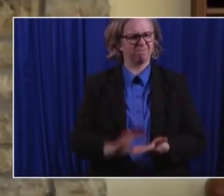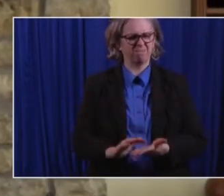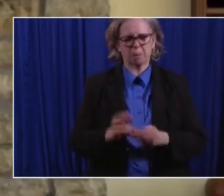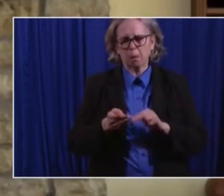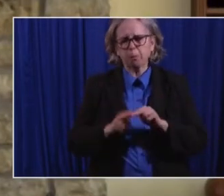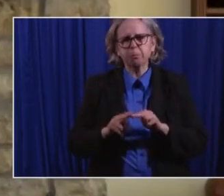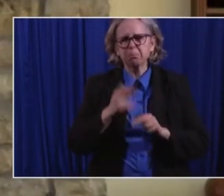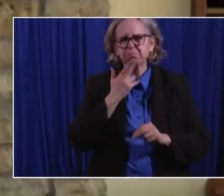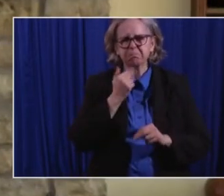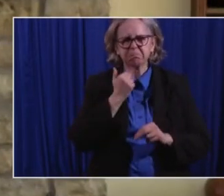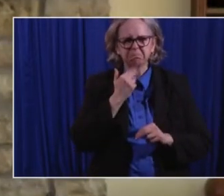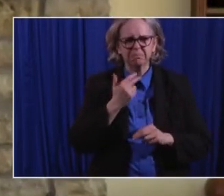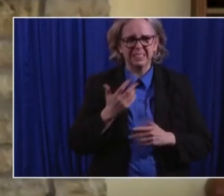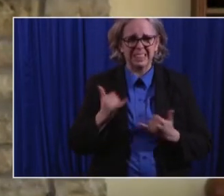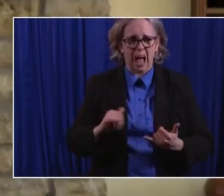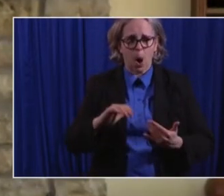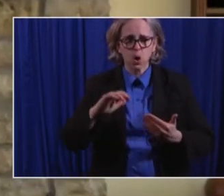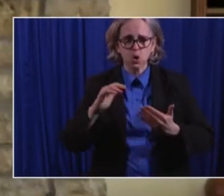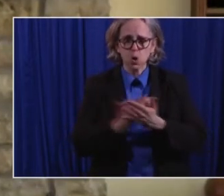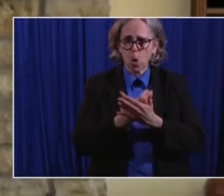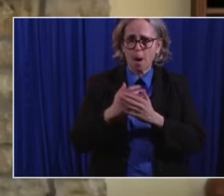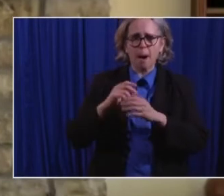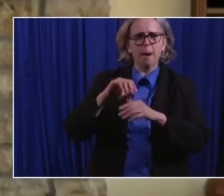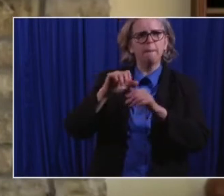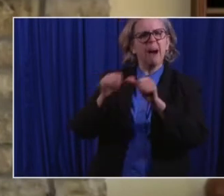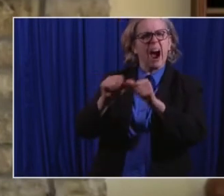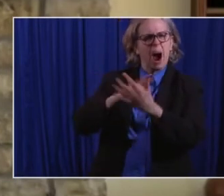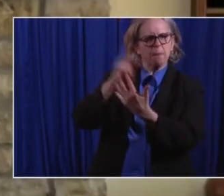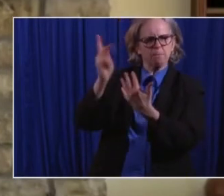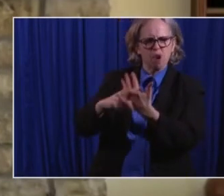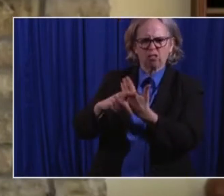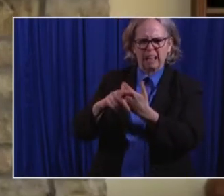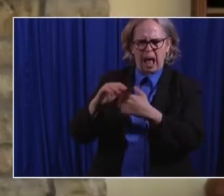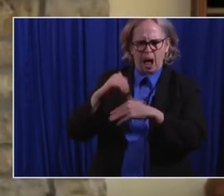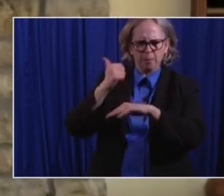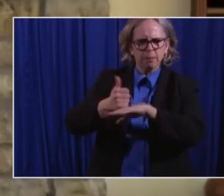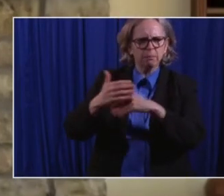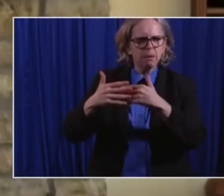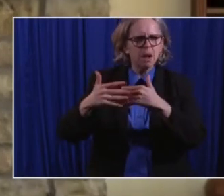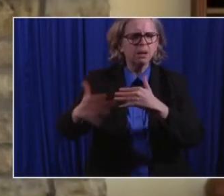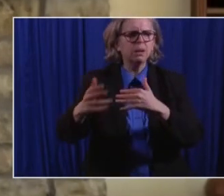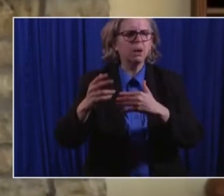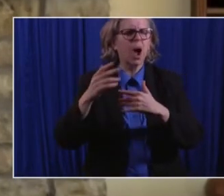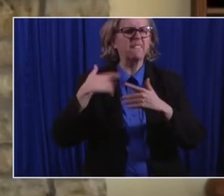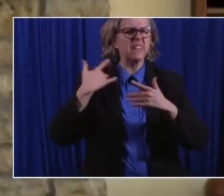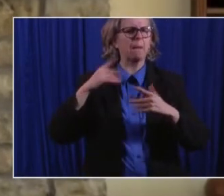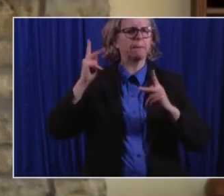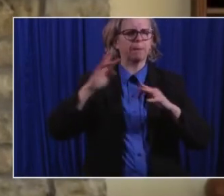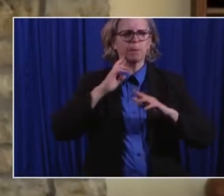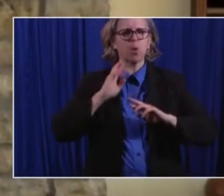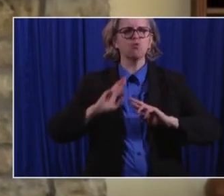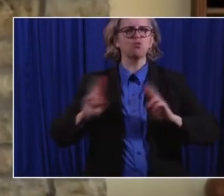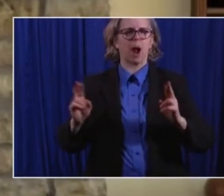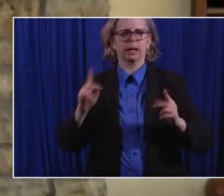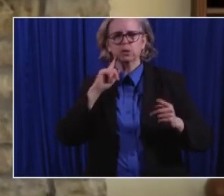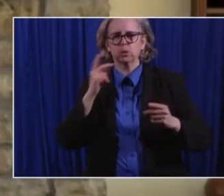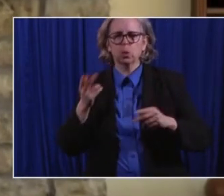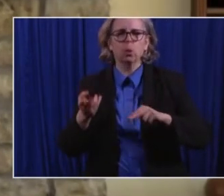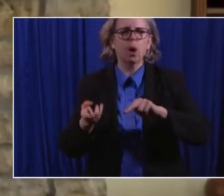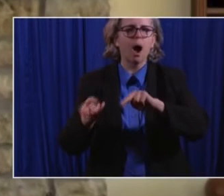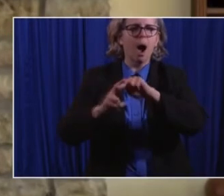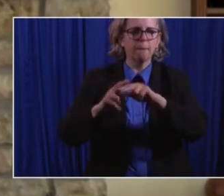this new program, which is going to be the maintenance program in the nursing homes. And so we'll start getting a